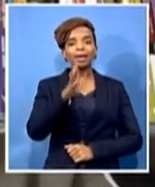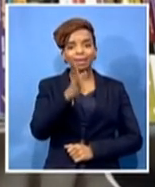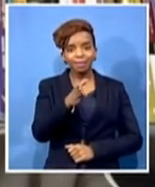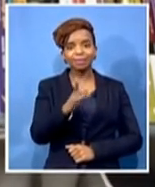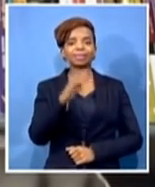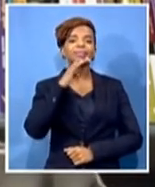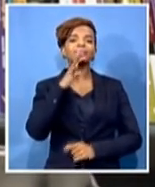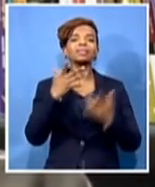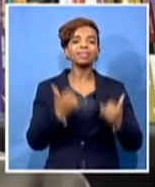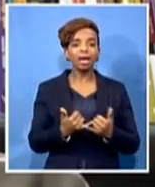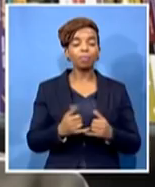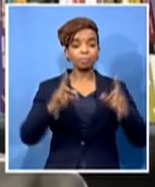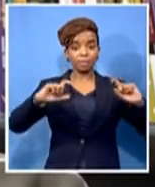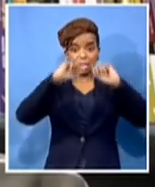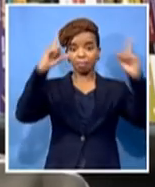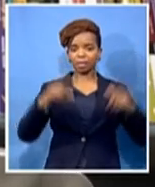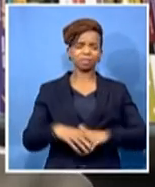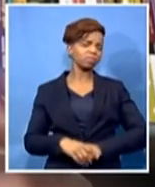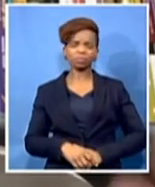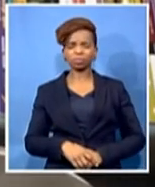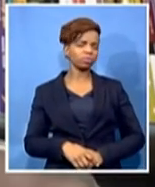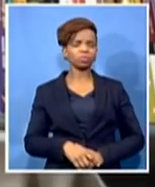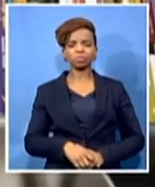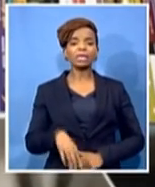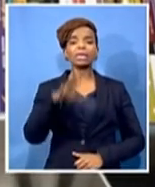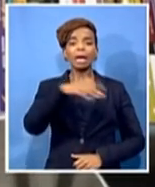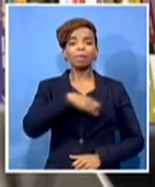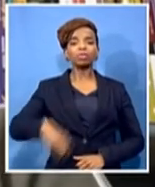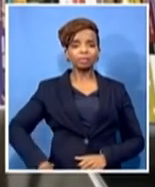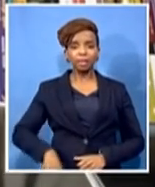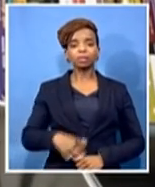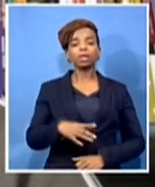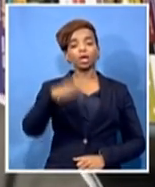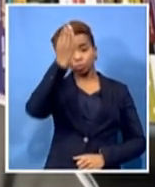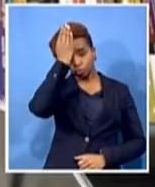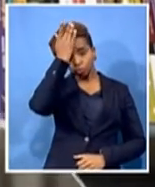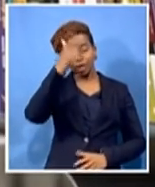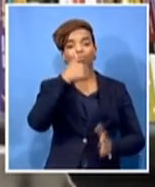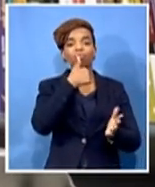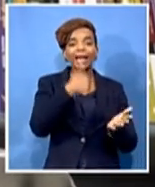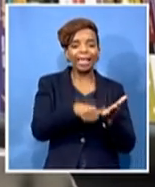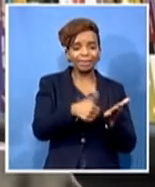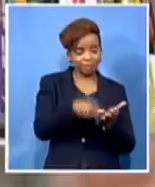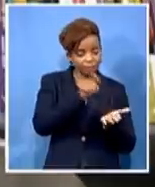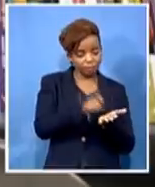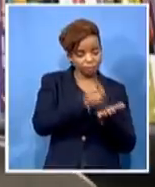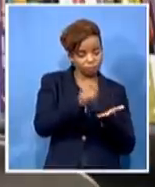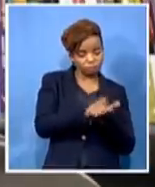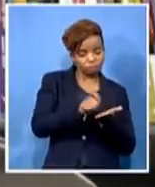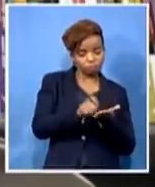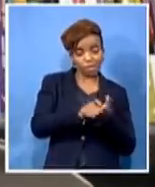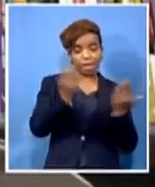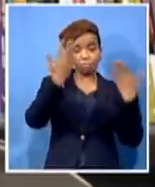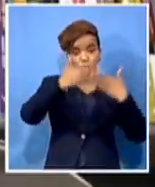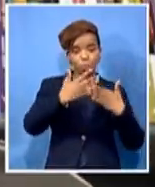the eve of the NEC wherein discussions on corruption are supposed to take place. The revelations